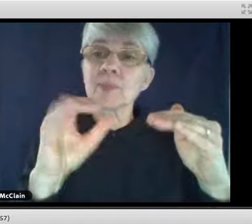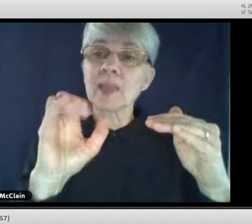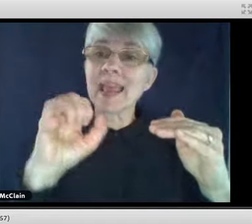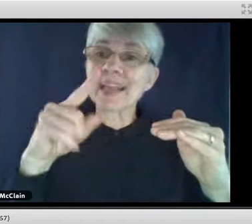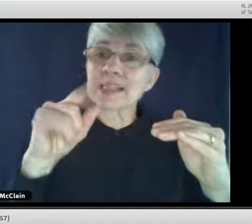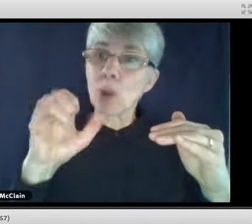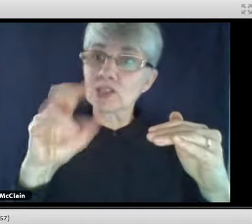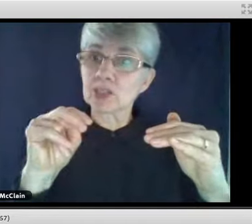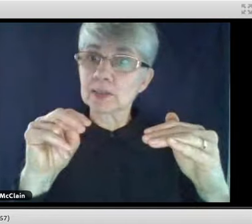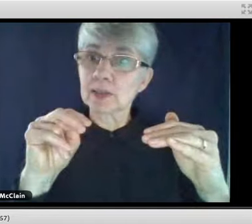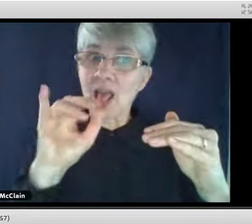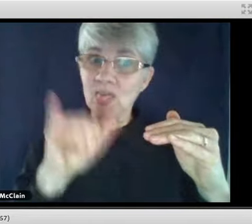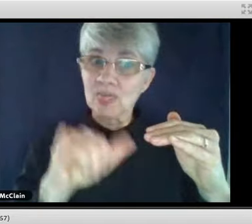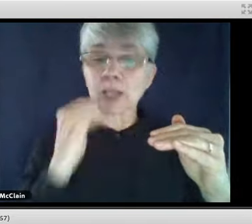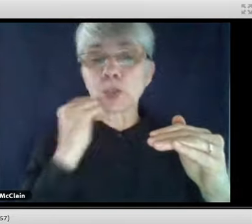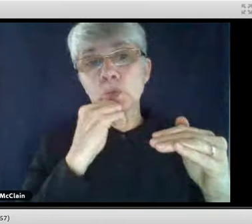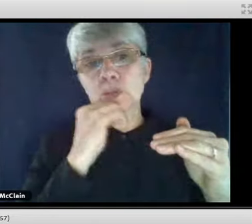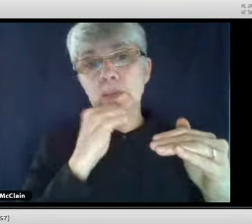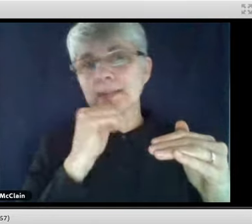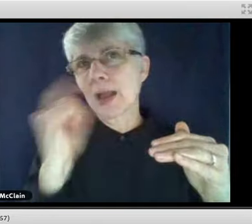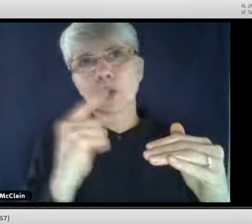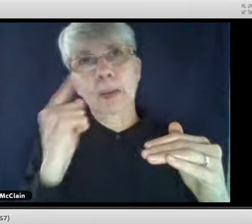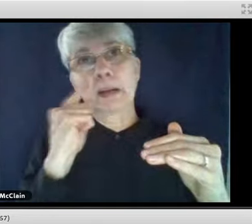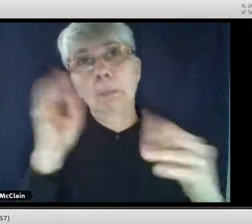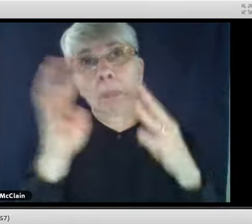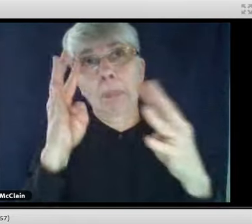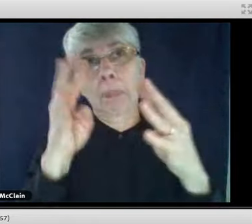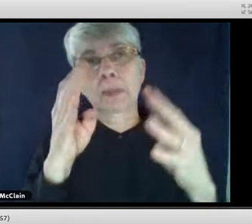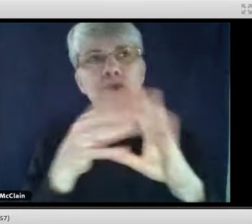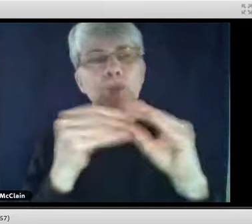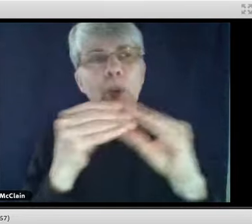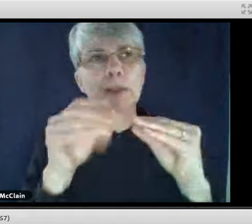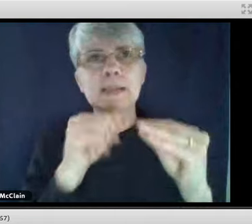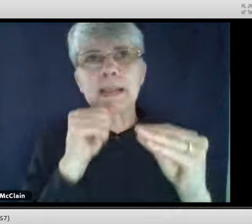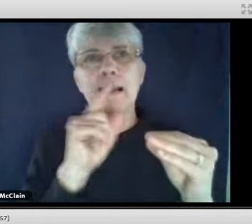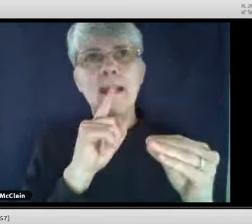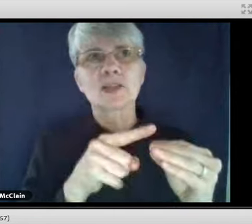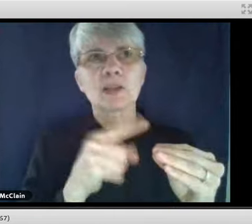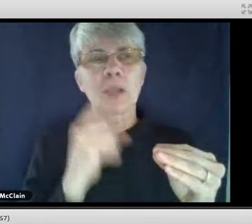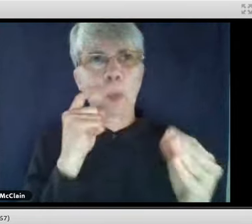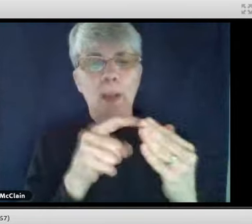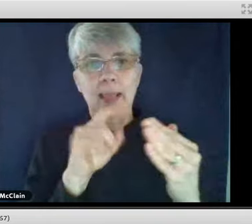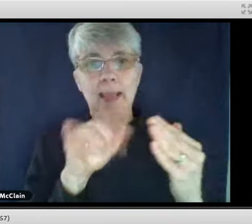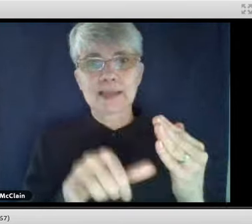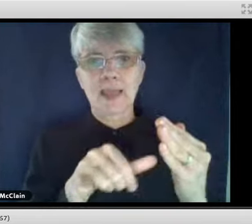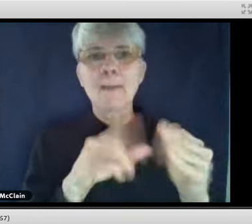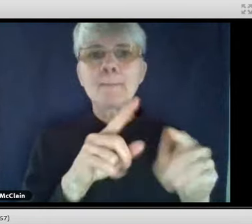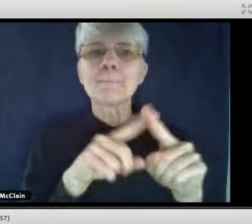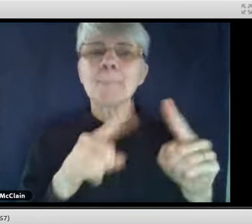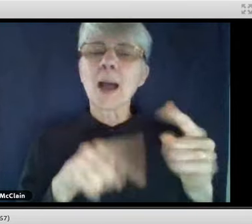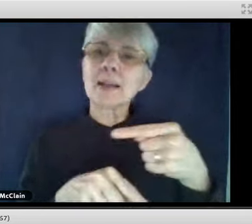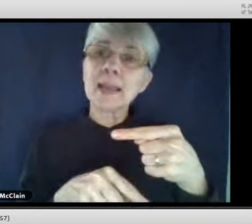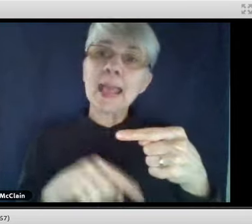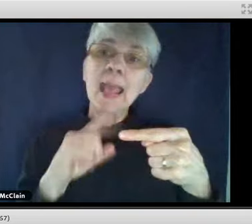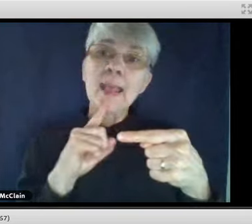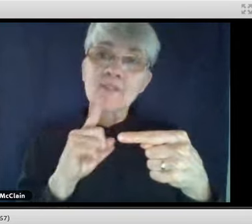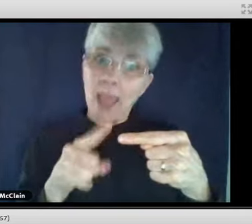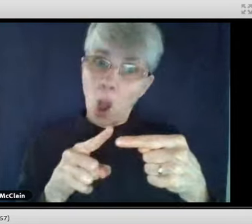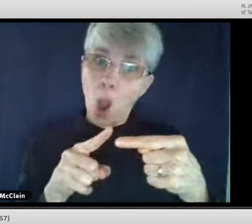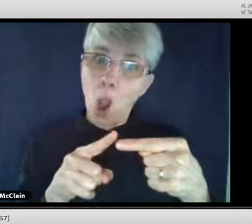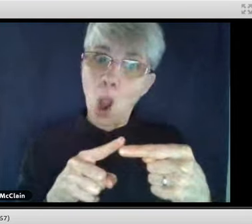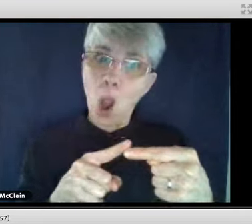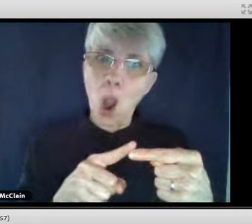not always, because we can think up all sorts of stories without actually realizing them. But if they are